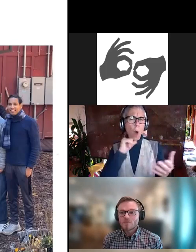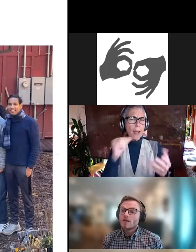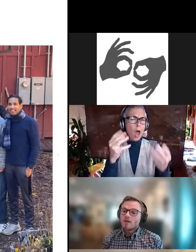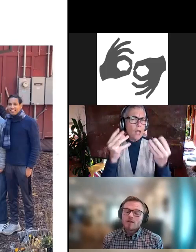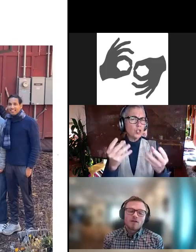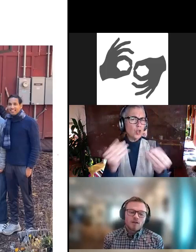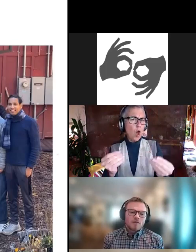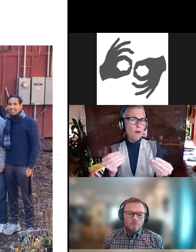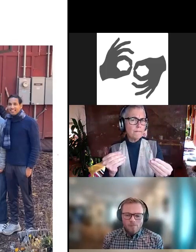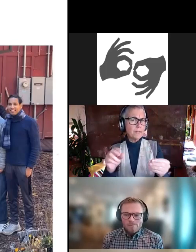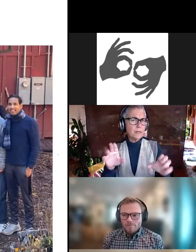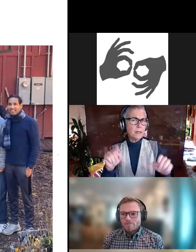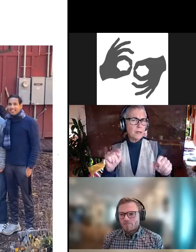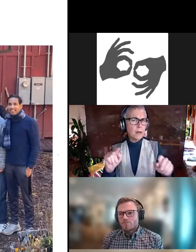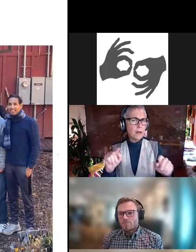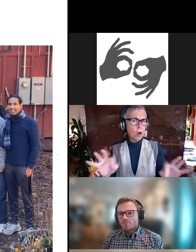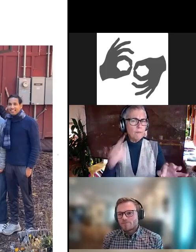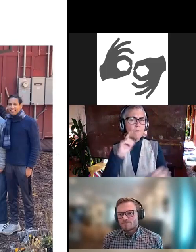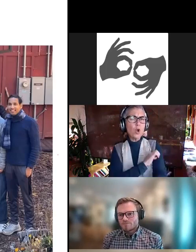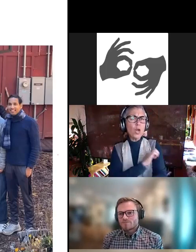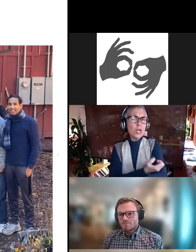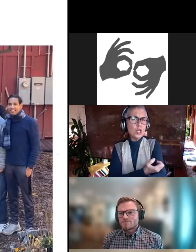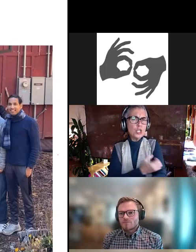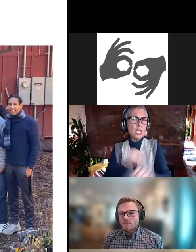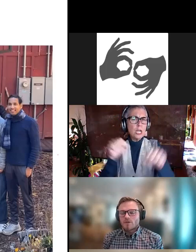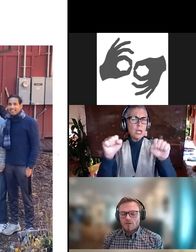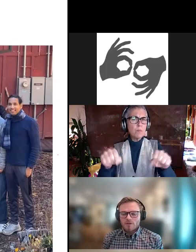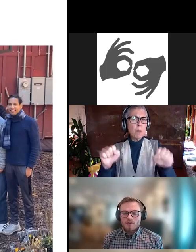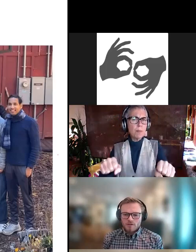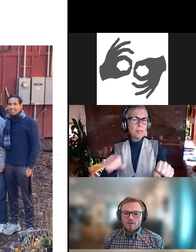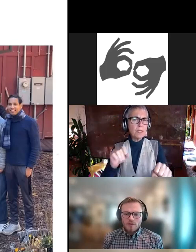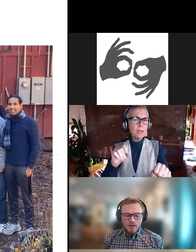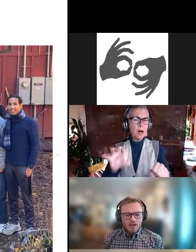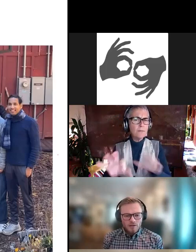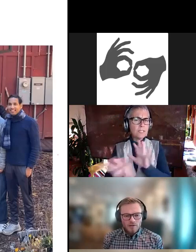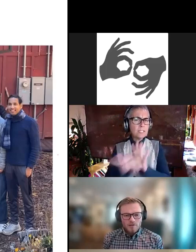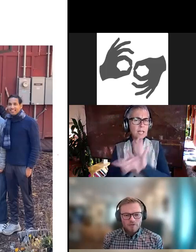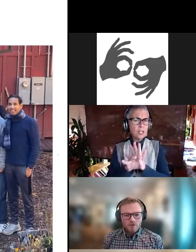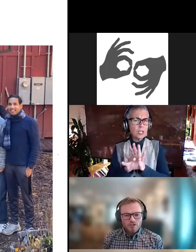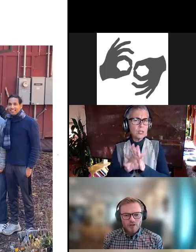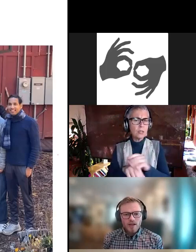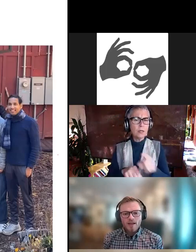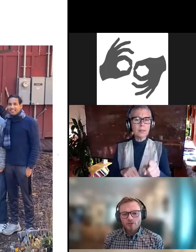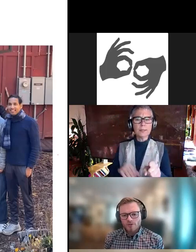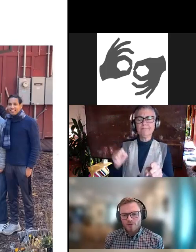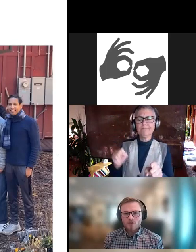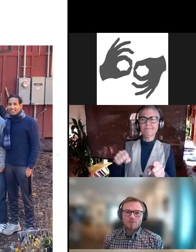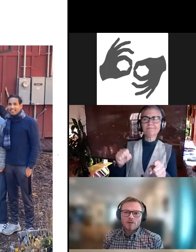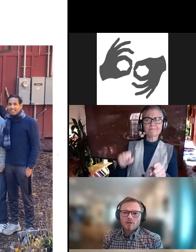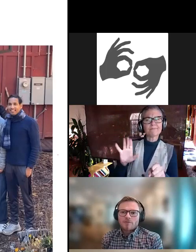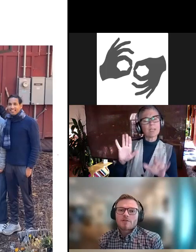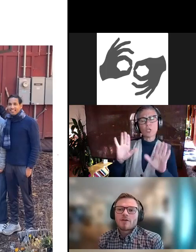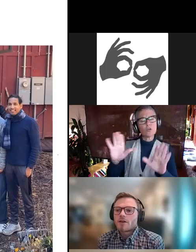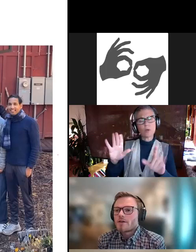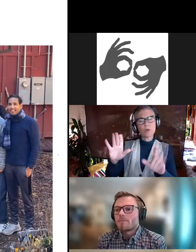an energy to give you a probability of selection for each variant? Yeah, it's a great question. I haven't looked into it, but